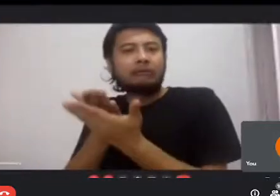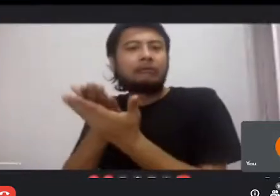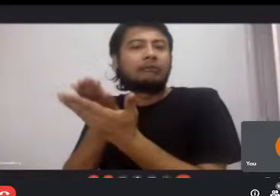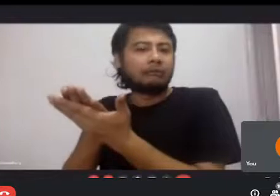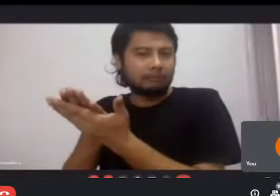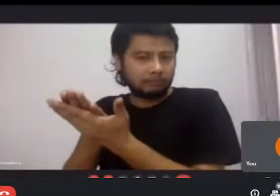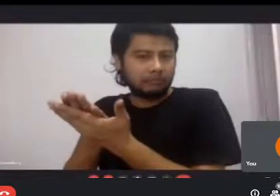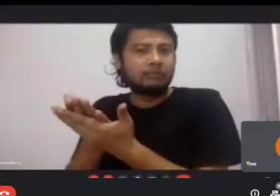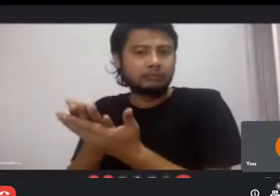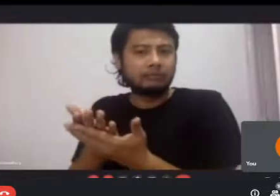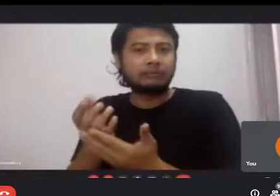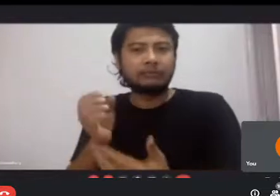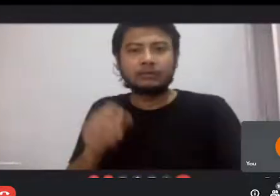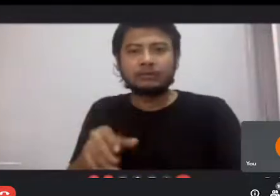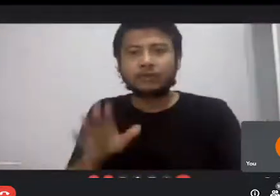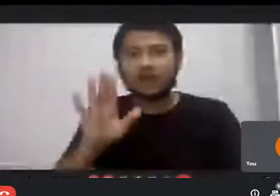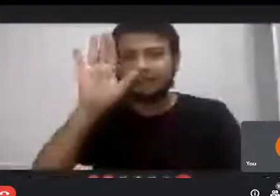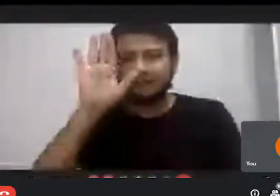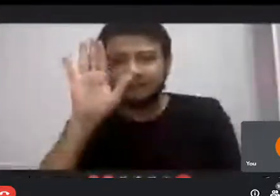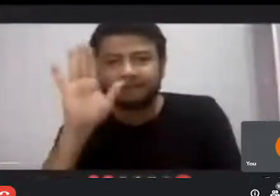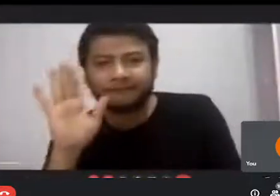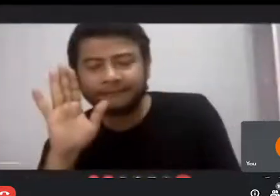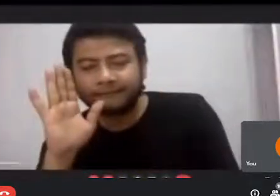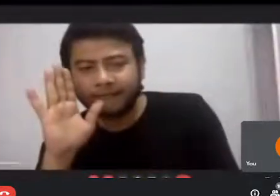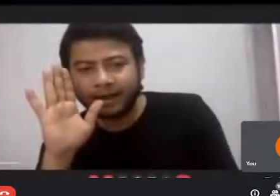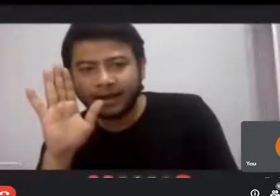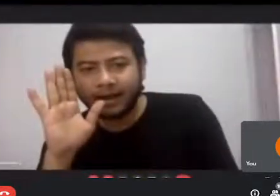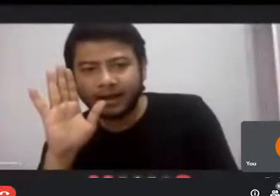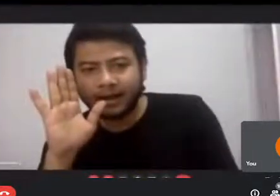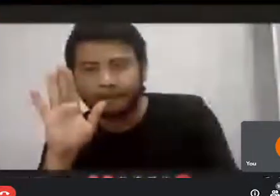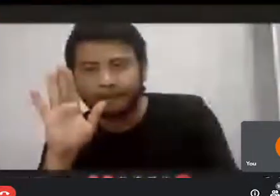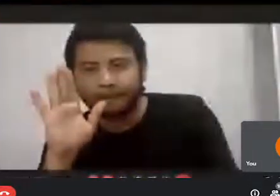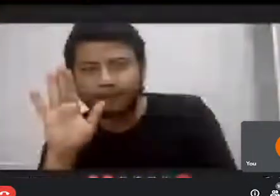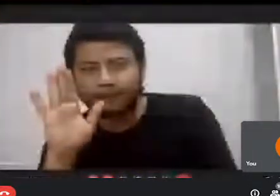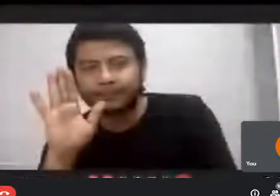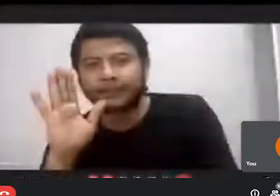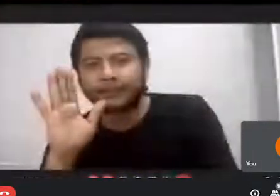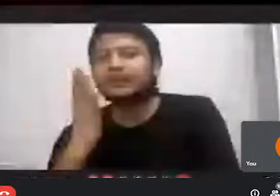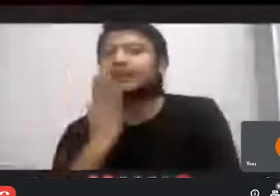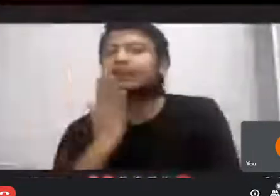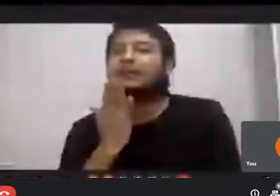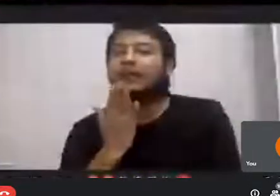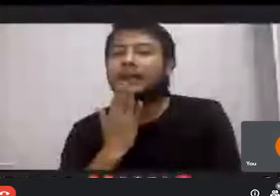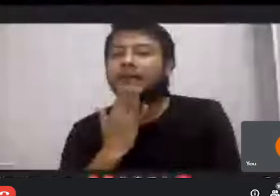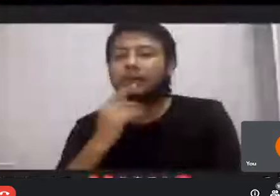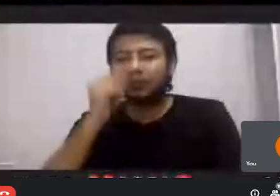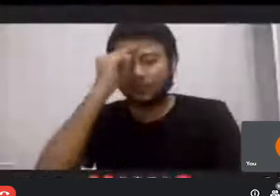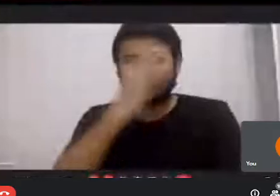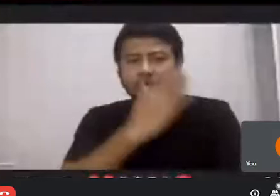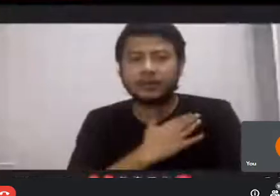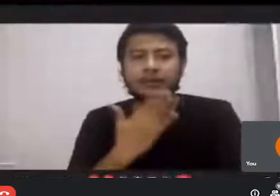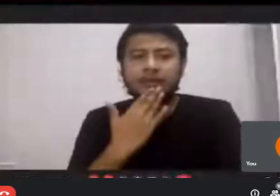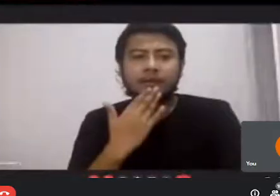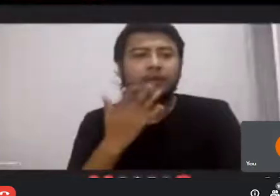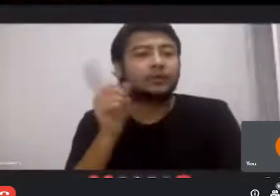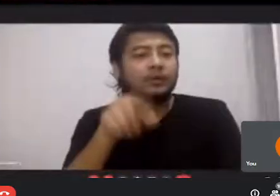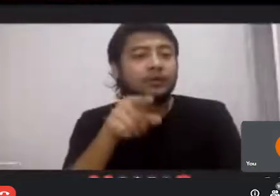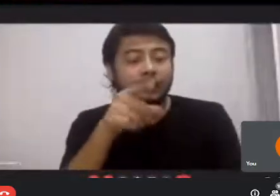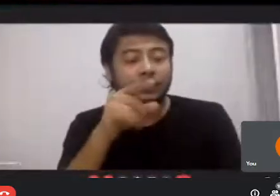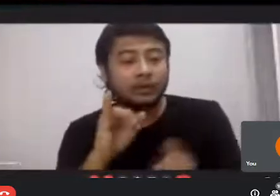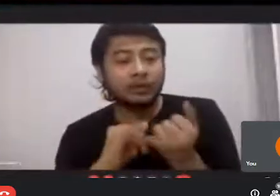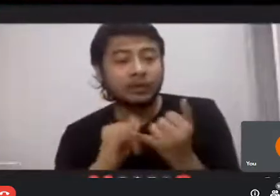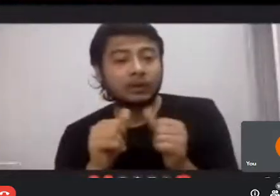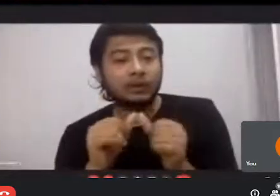Samar Sinha. Yes, thank you. Now, Samar. Hi, I'm Samar. My sign name is this.